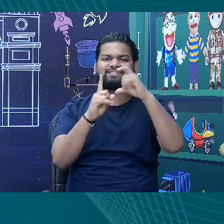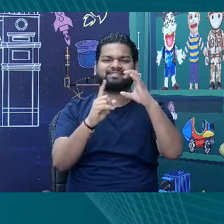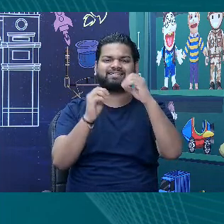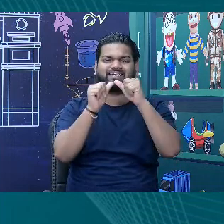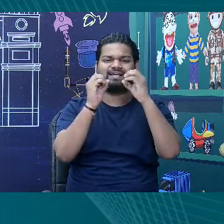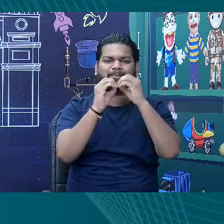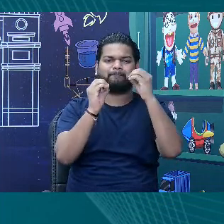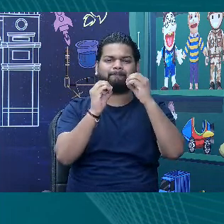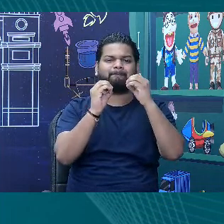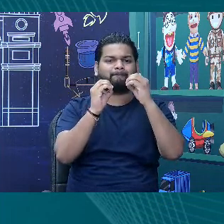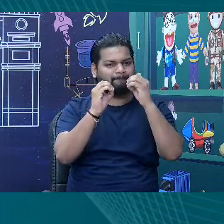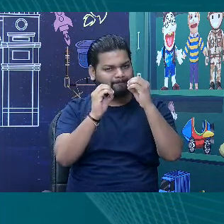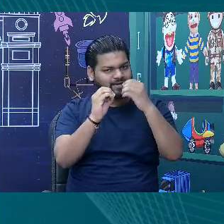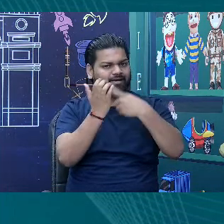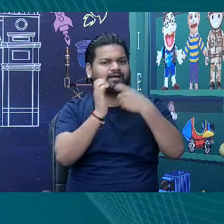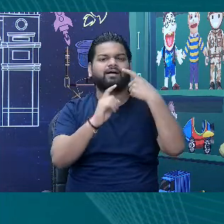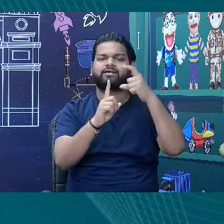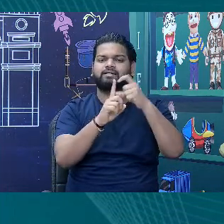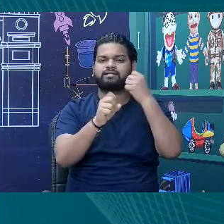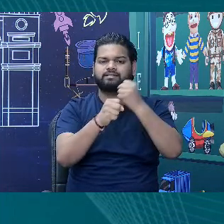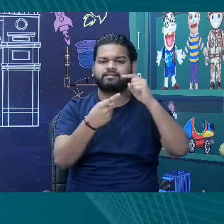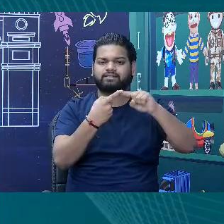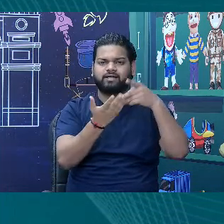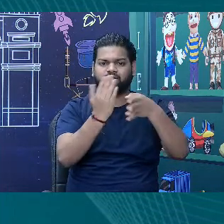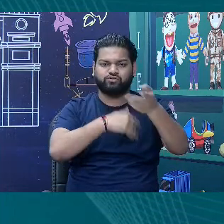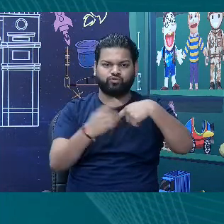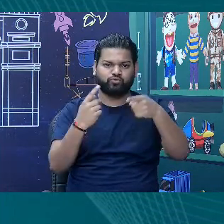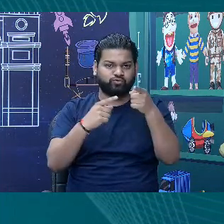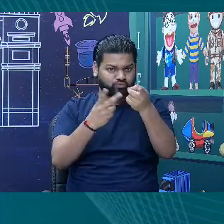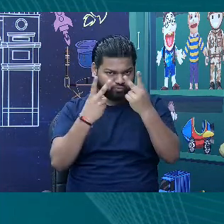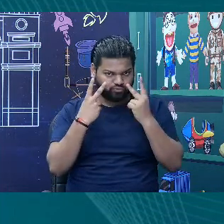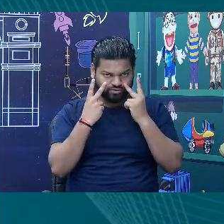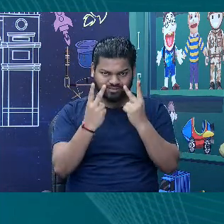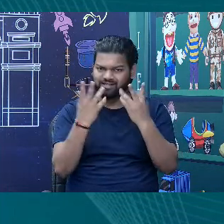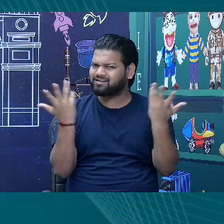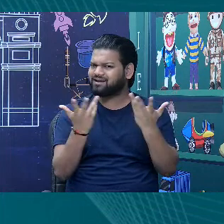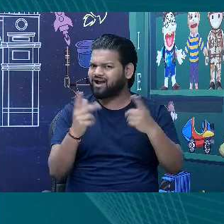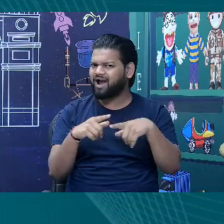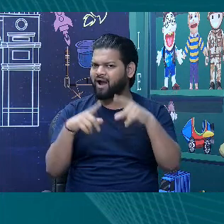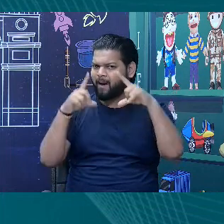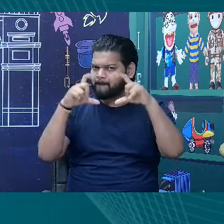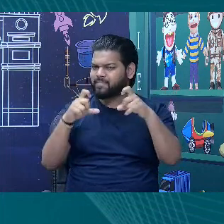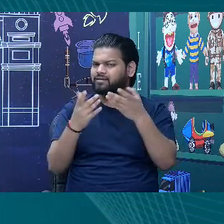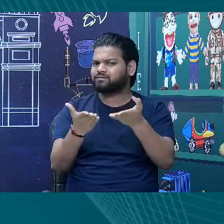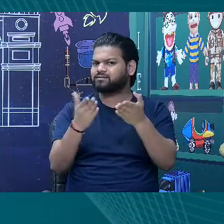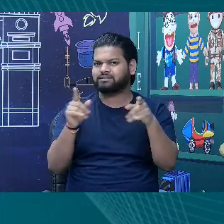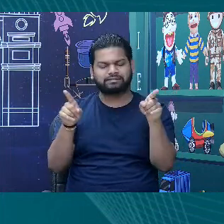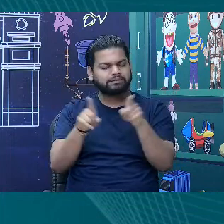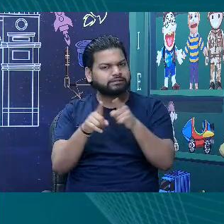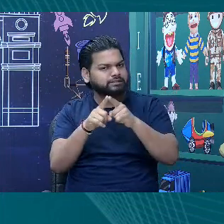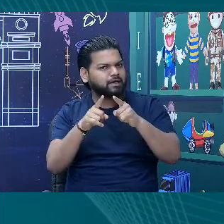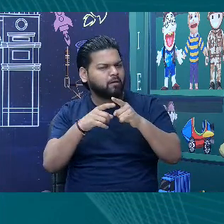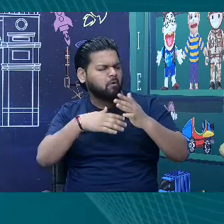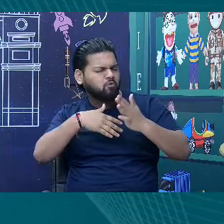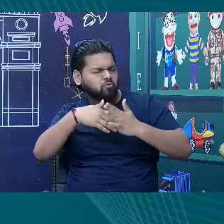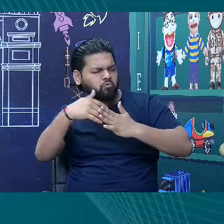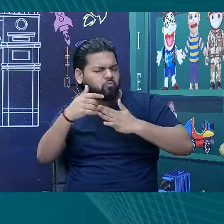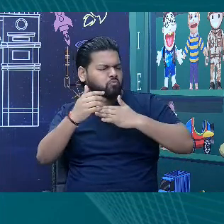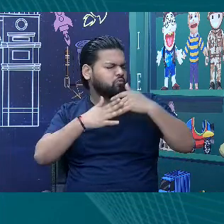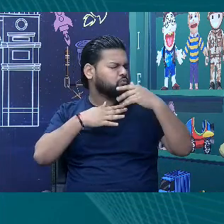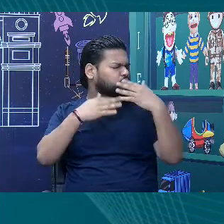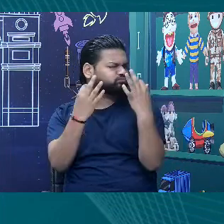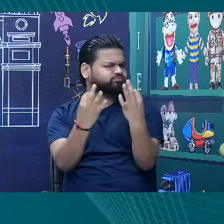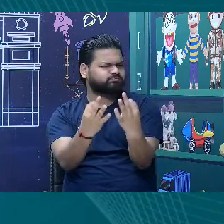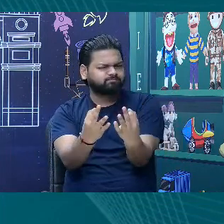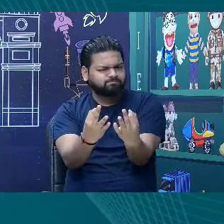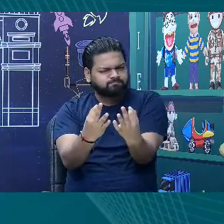screen right now is a photograph of this university. Doesn't it look like a palace, like a majestic palace?